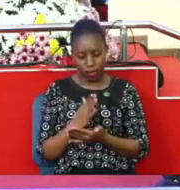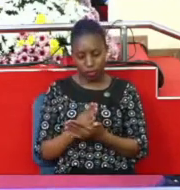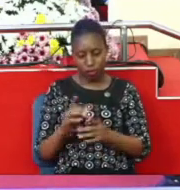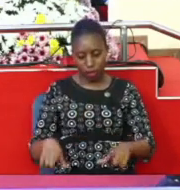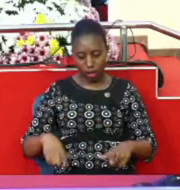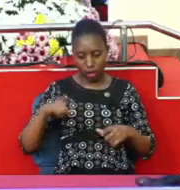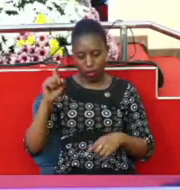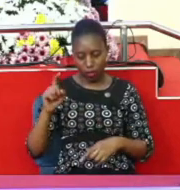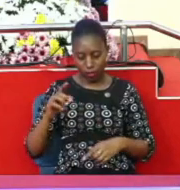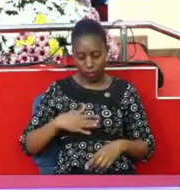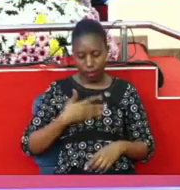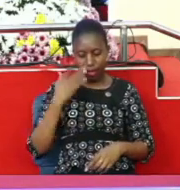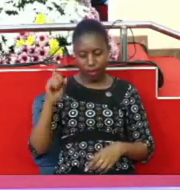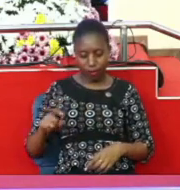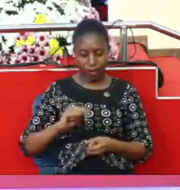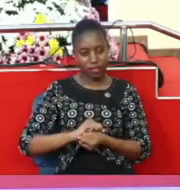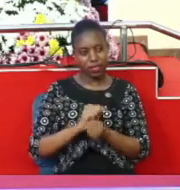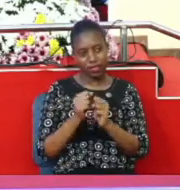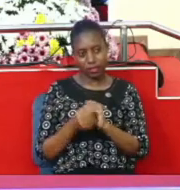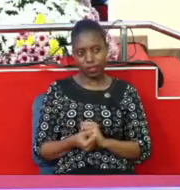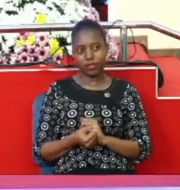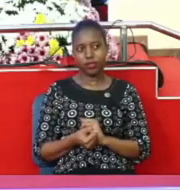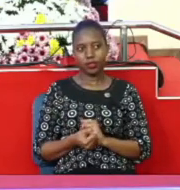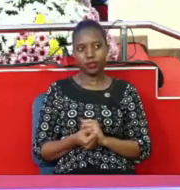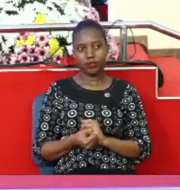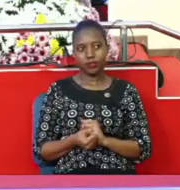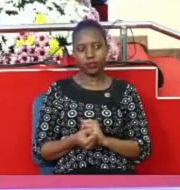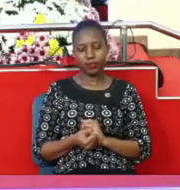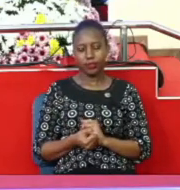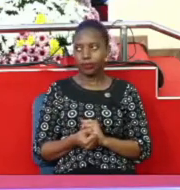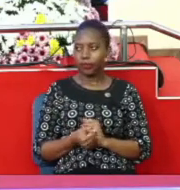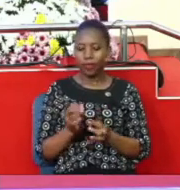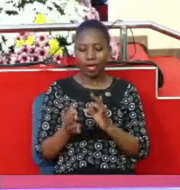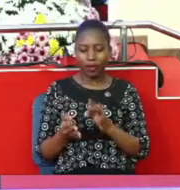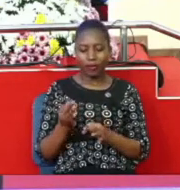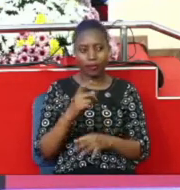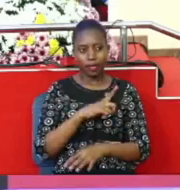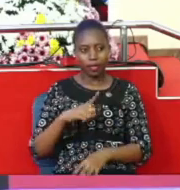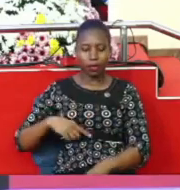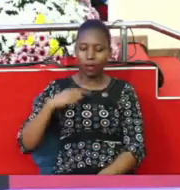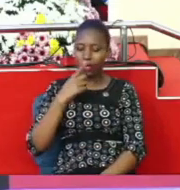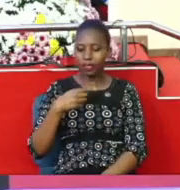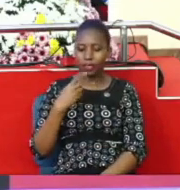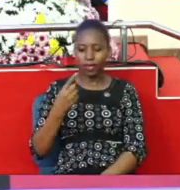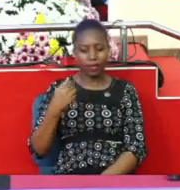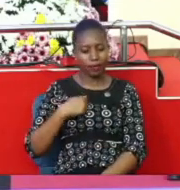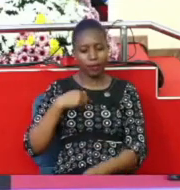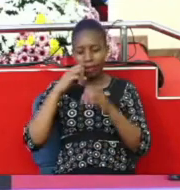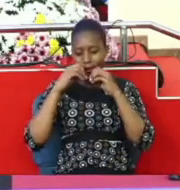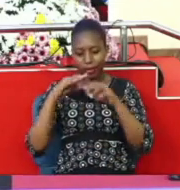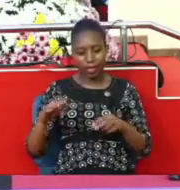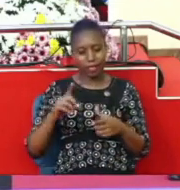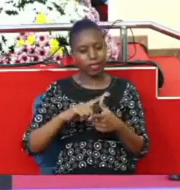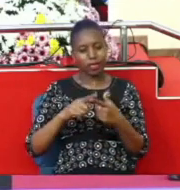atatenda. Kama amesema, niko huru, niko huru. Kama amesema, nimebarikiwa. I will have faith